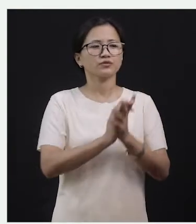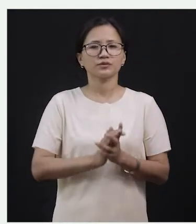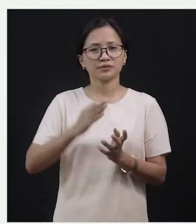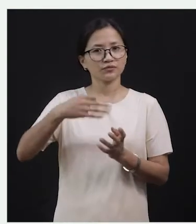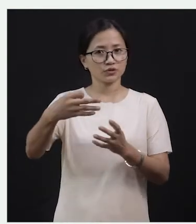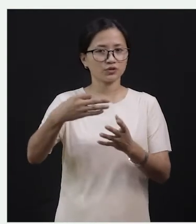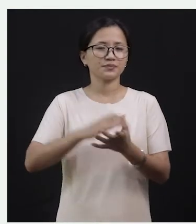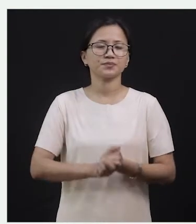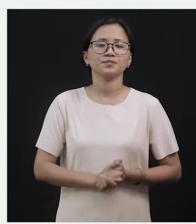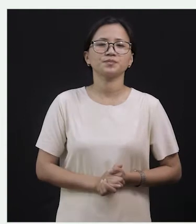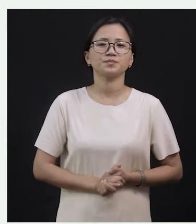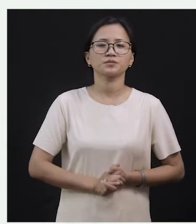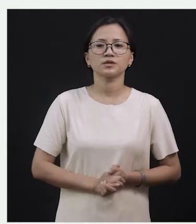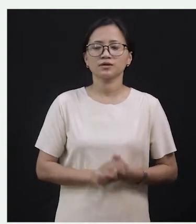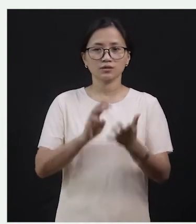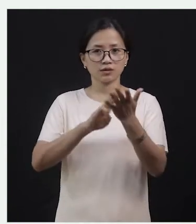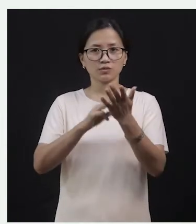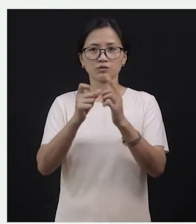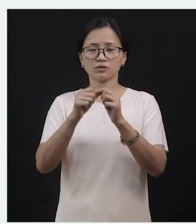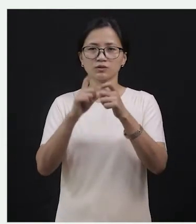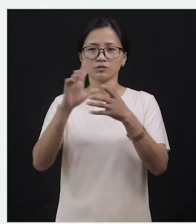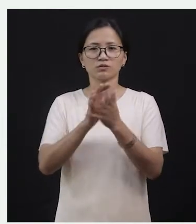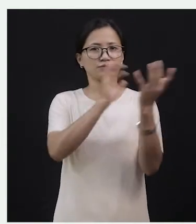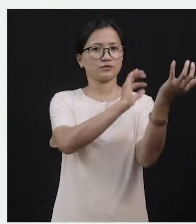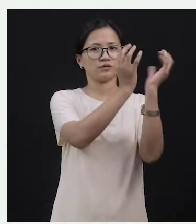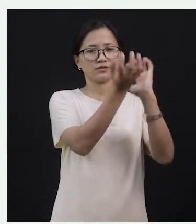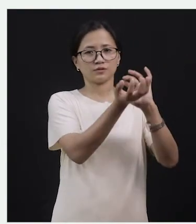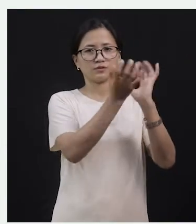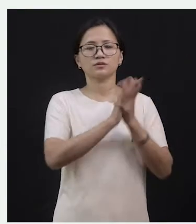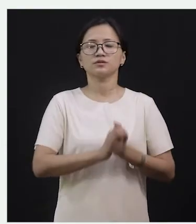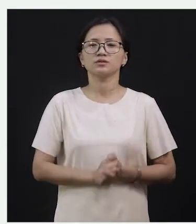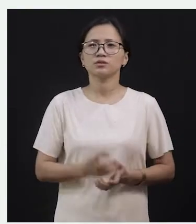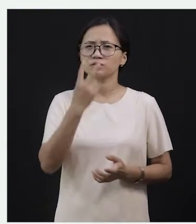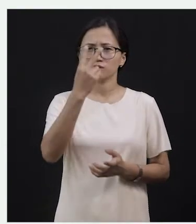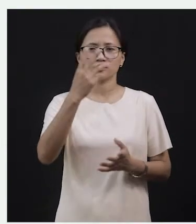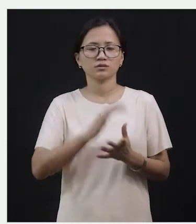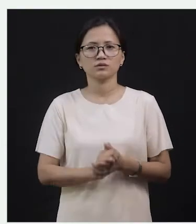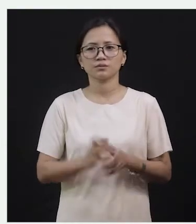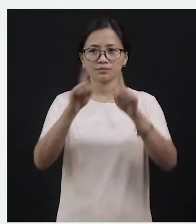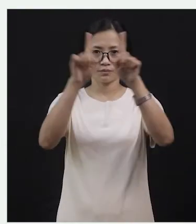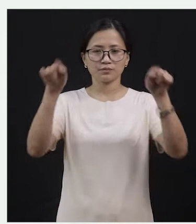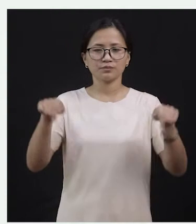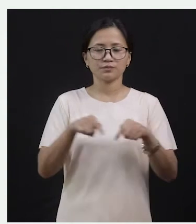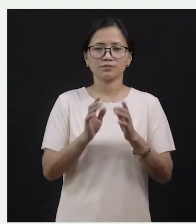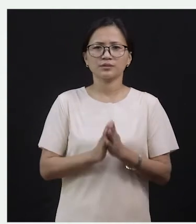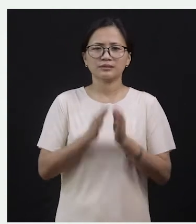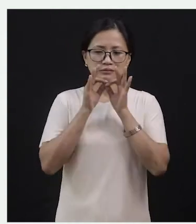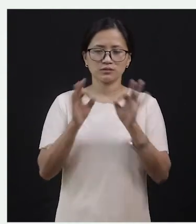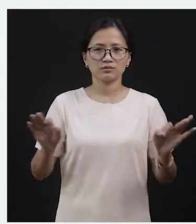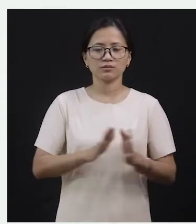globe? A globe is the model of the earth. Now, when we see the earth in a picture, in a